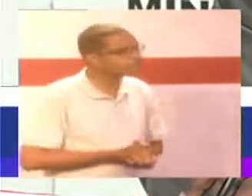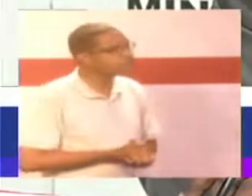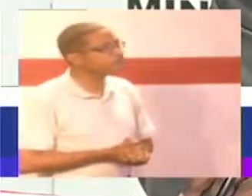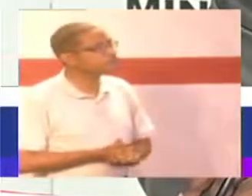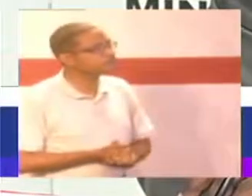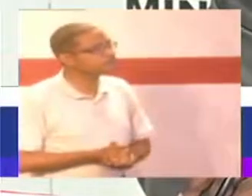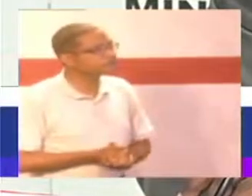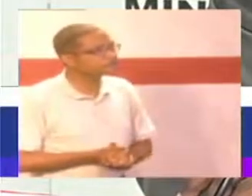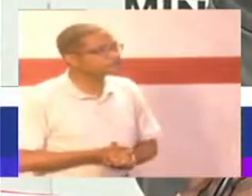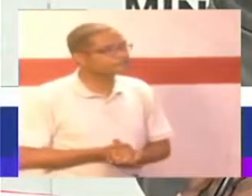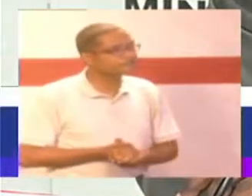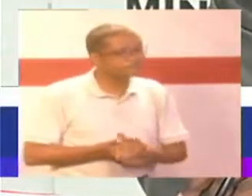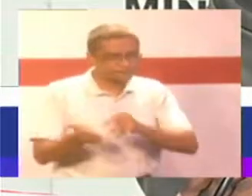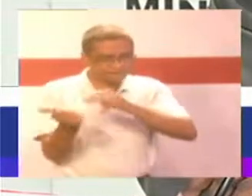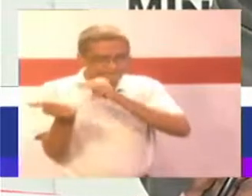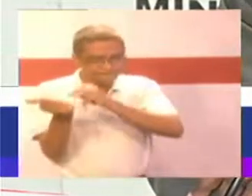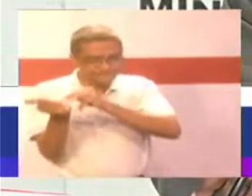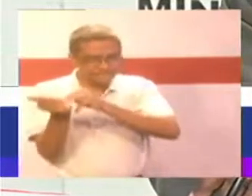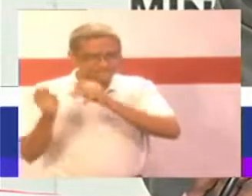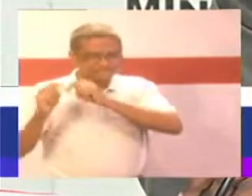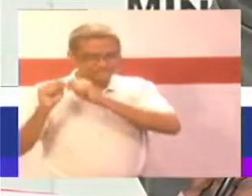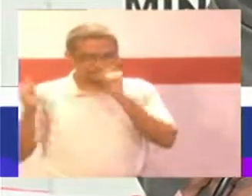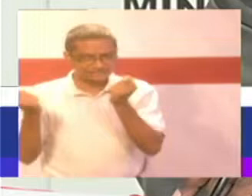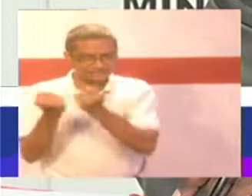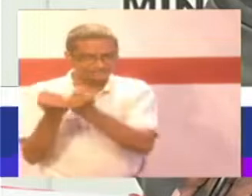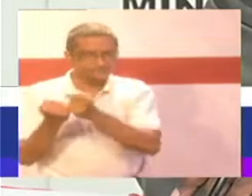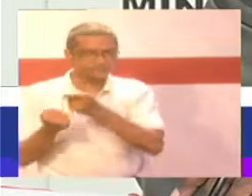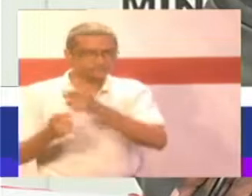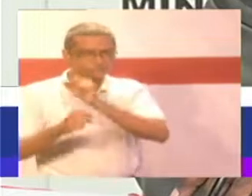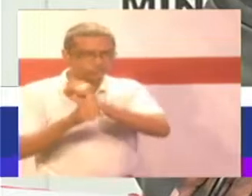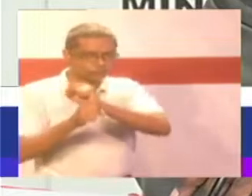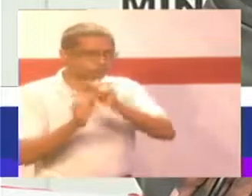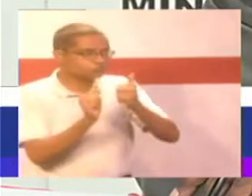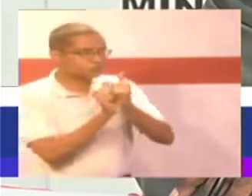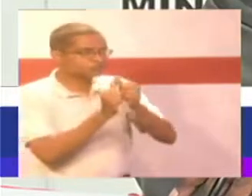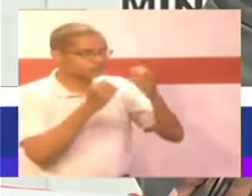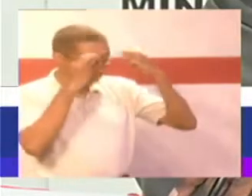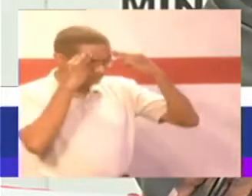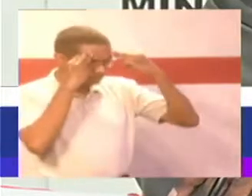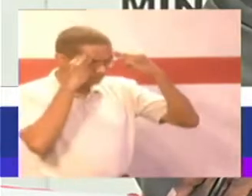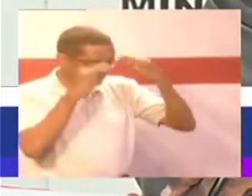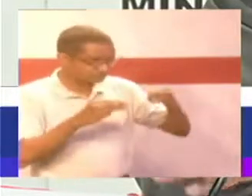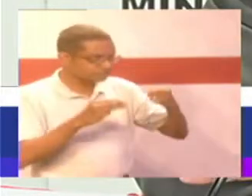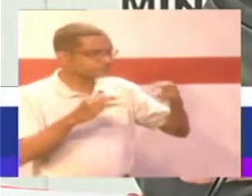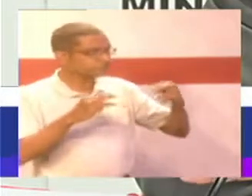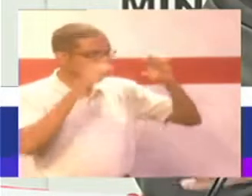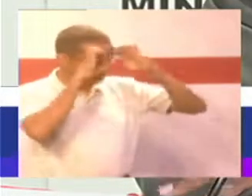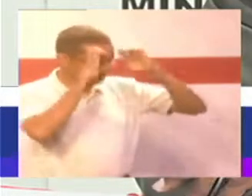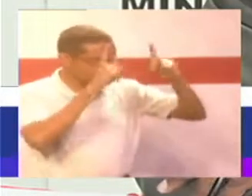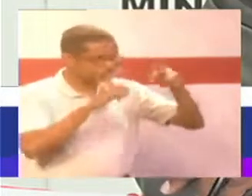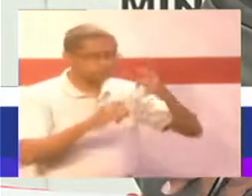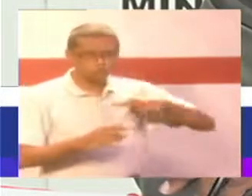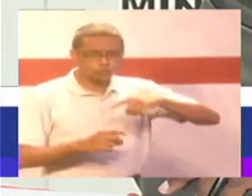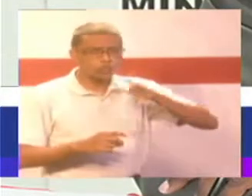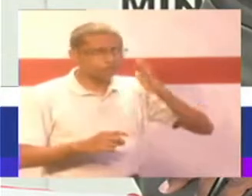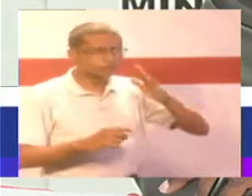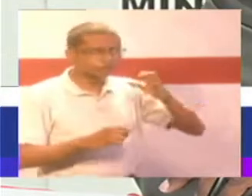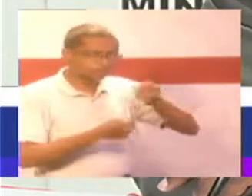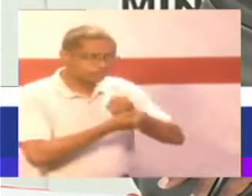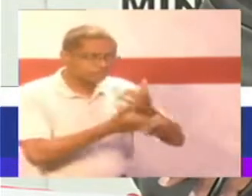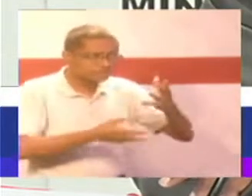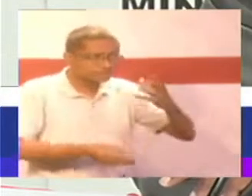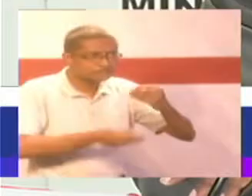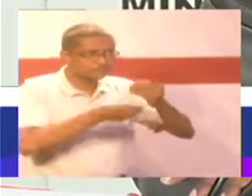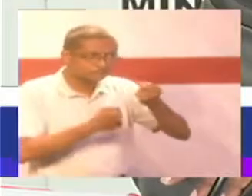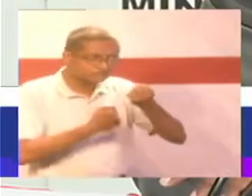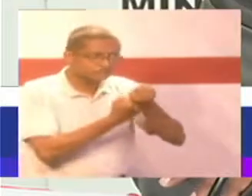that works with the Ministry of Education. And we, of course, will provide any additional support that is required, including support with respect